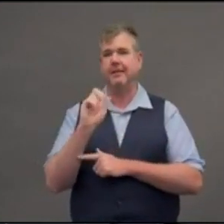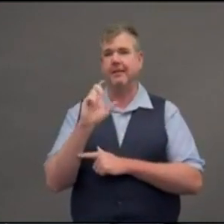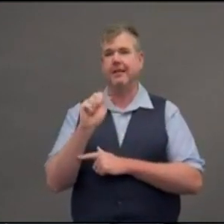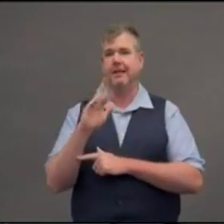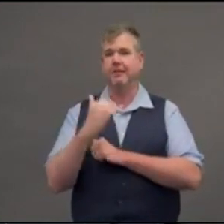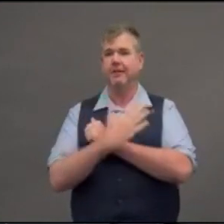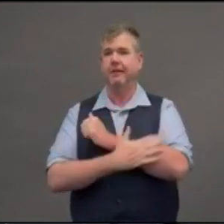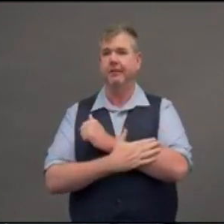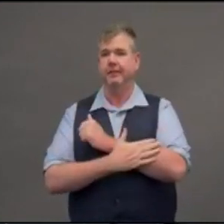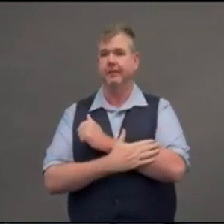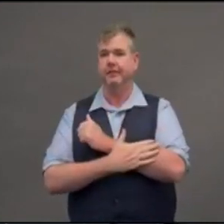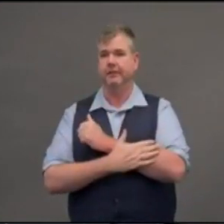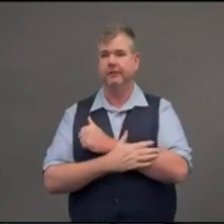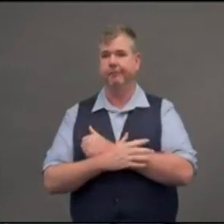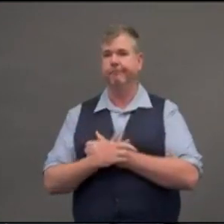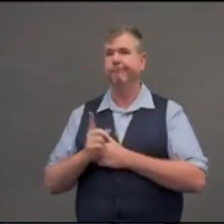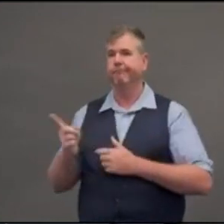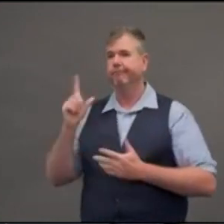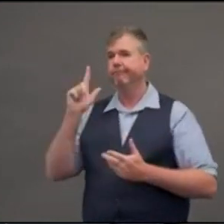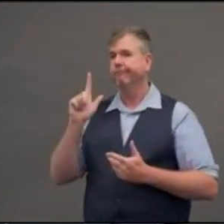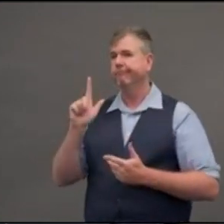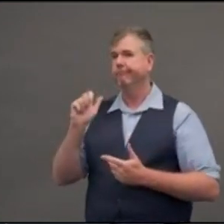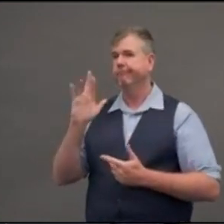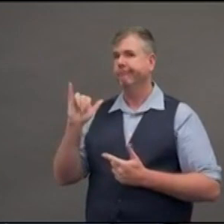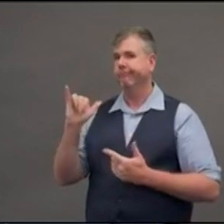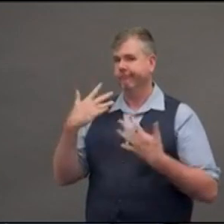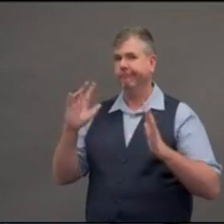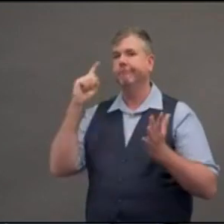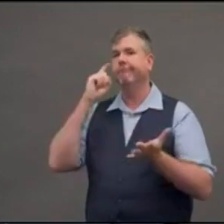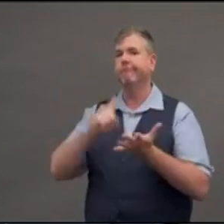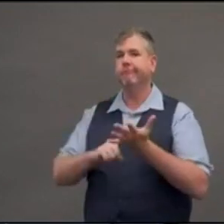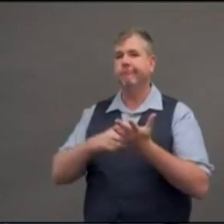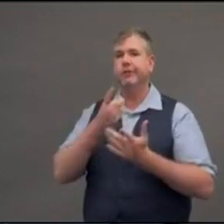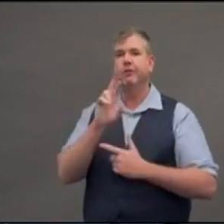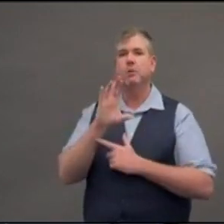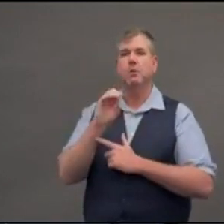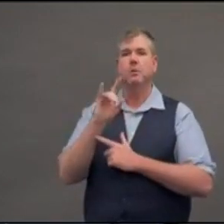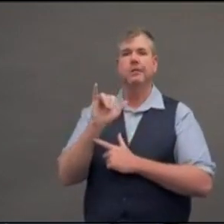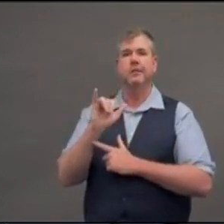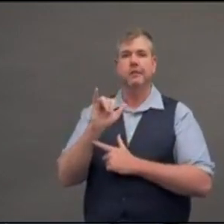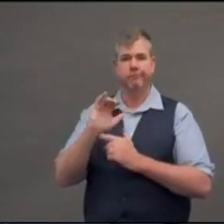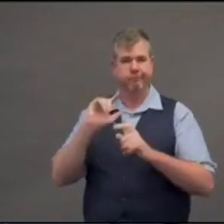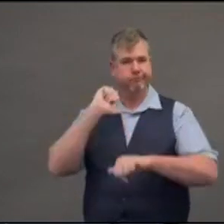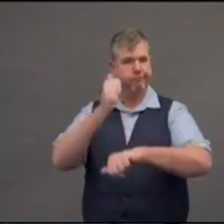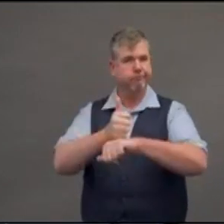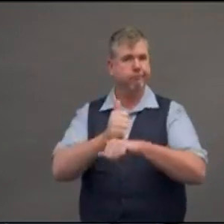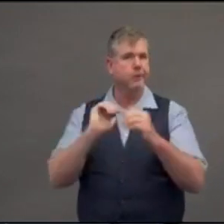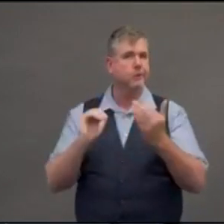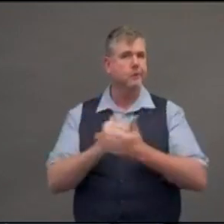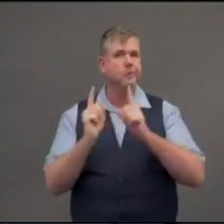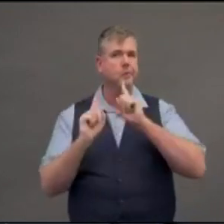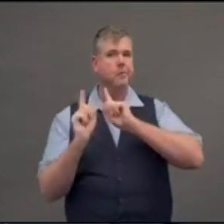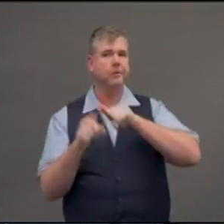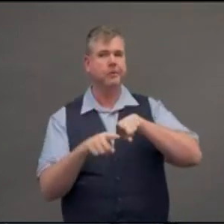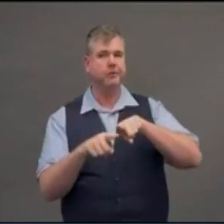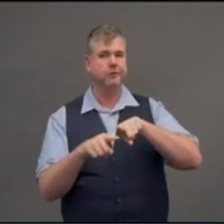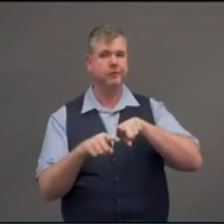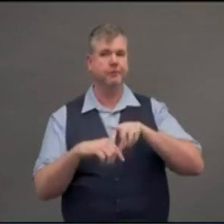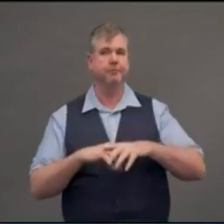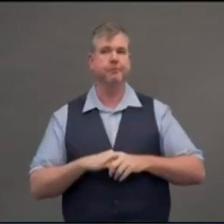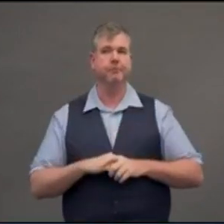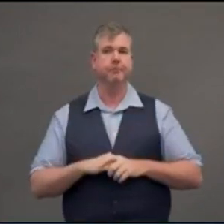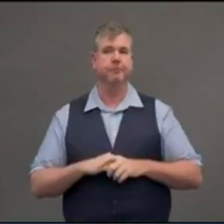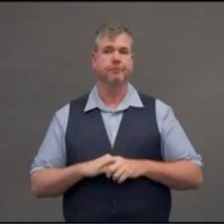week, Dr. Cody issued a new order that would essentially take us away from